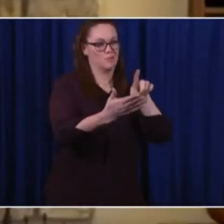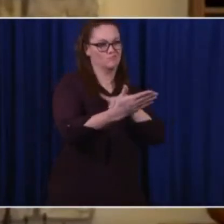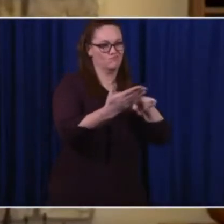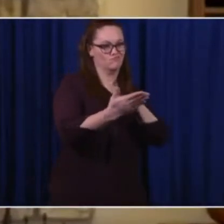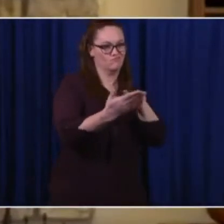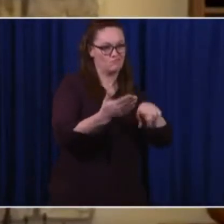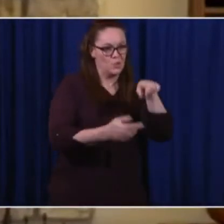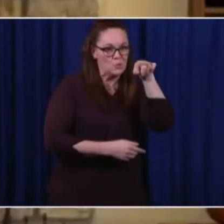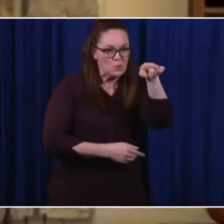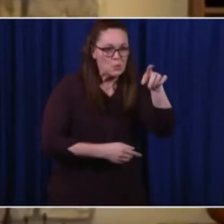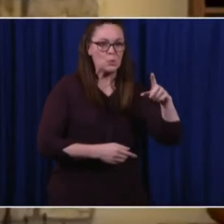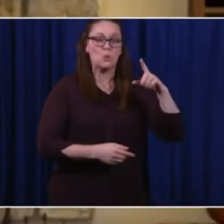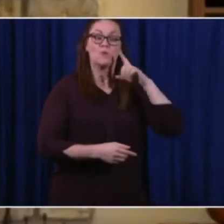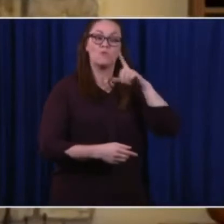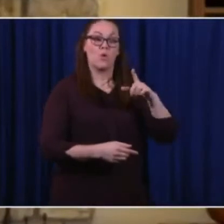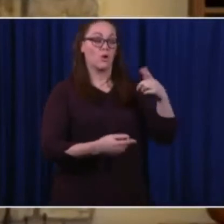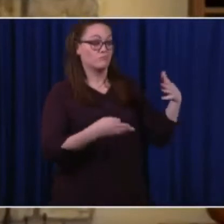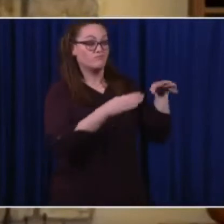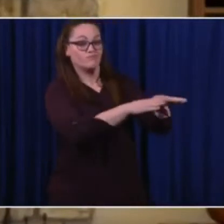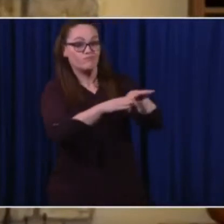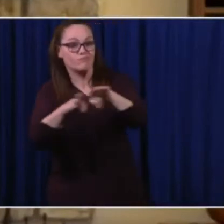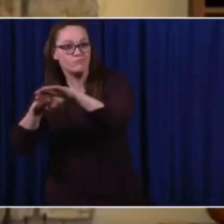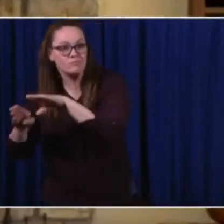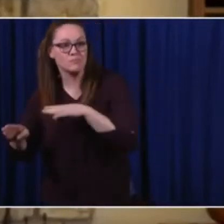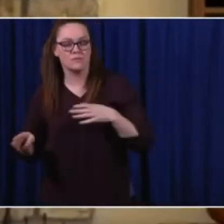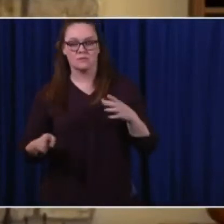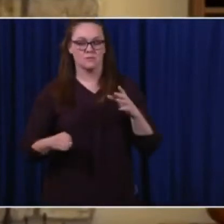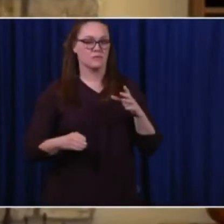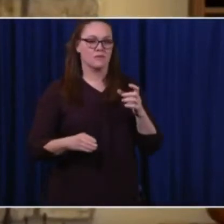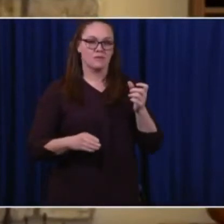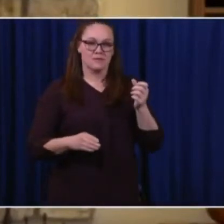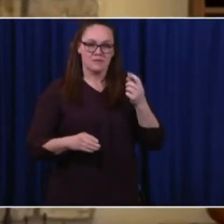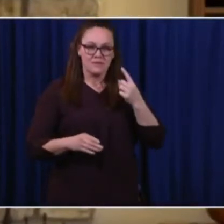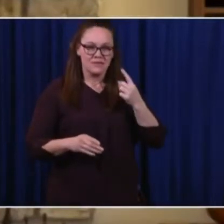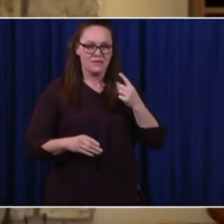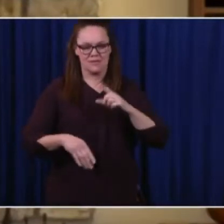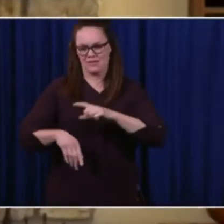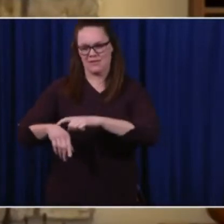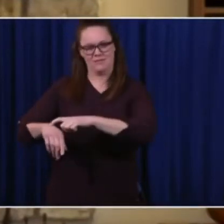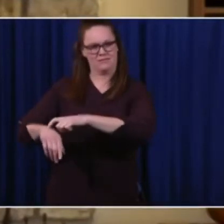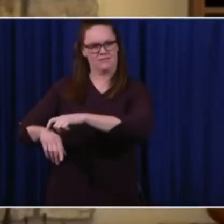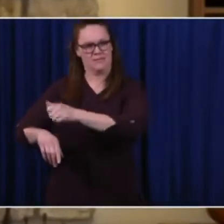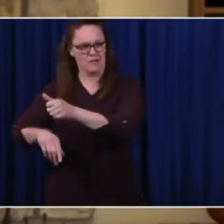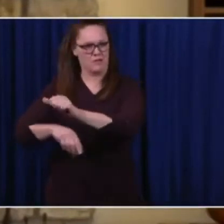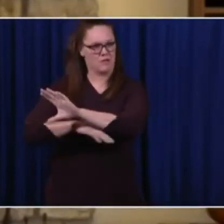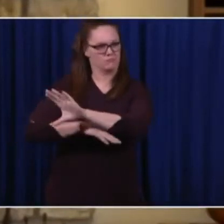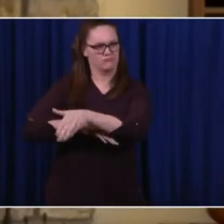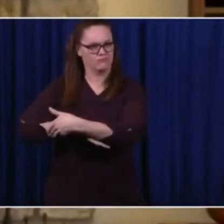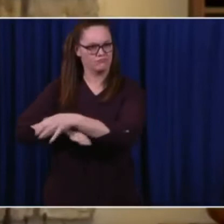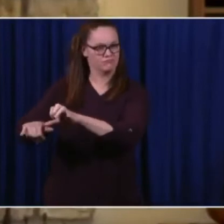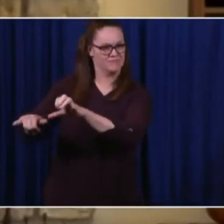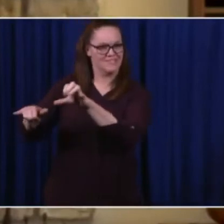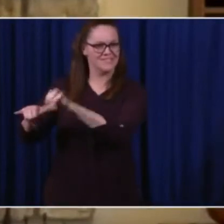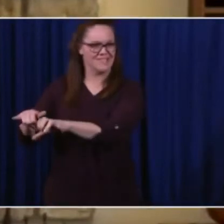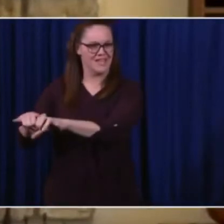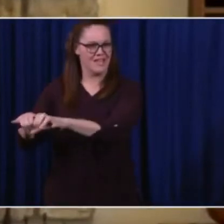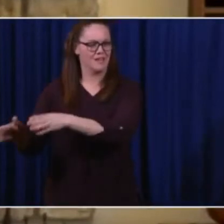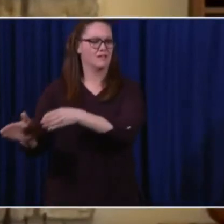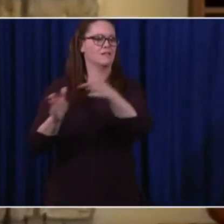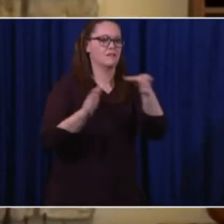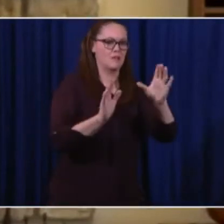that have a more dramatic decrease or impact in eliminating these cases from going up? What was your